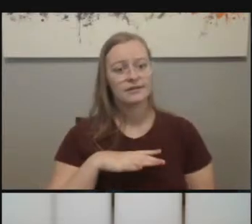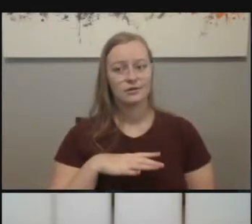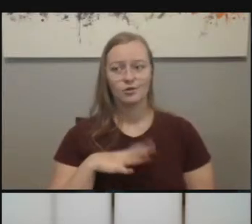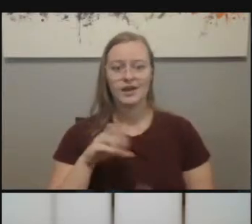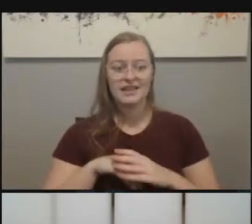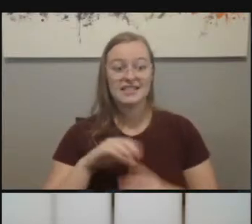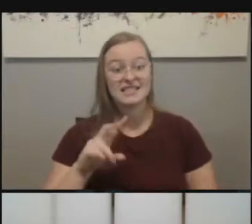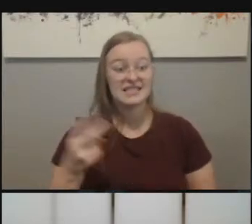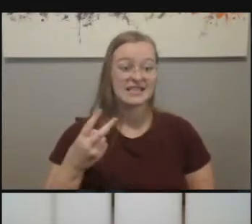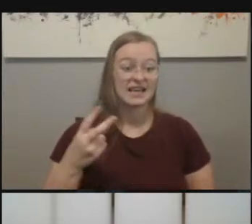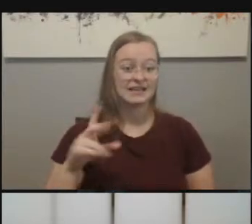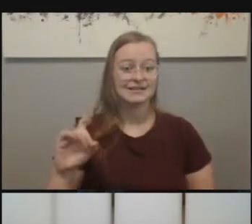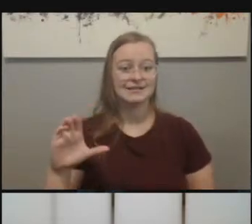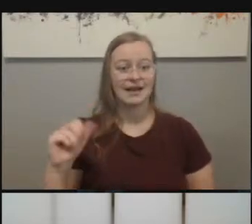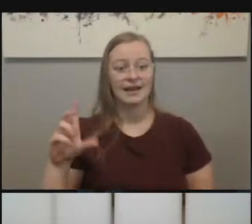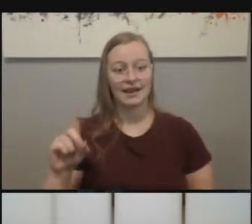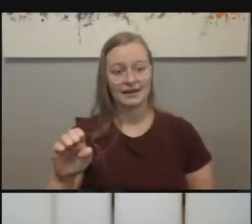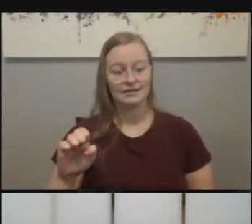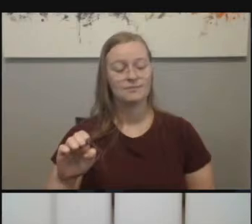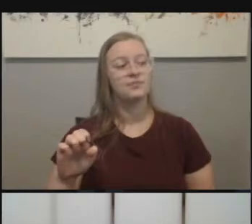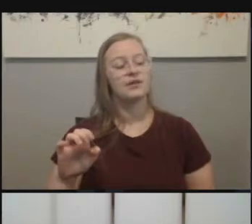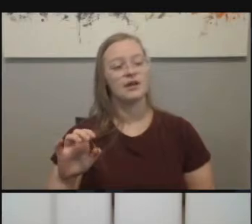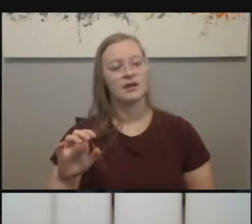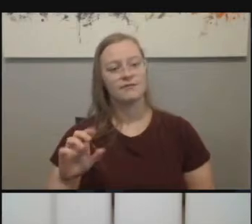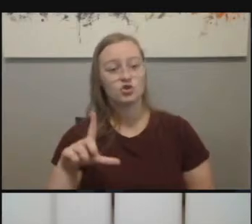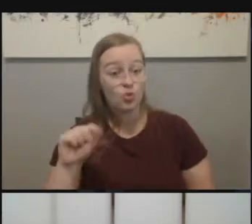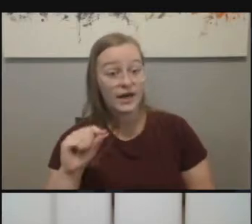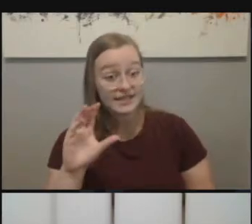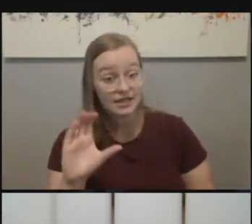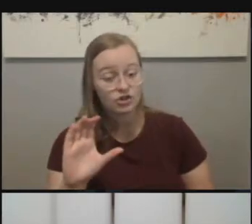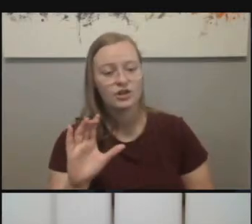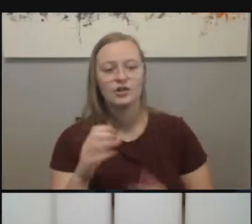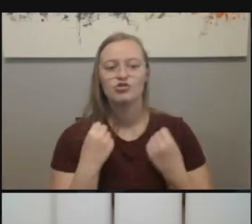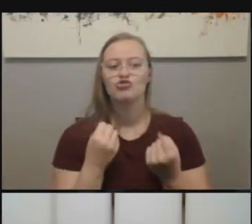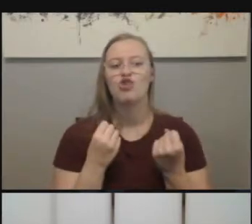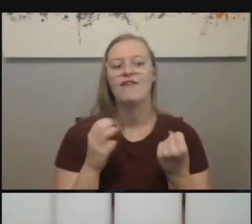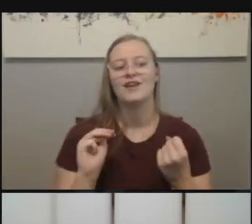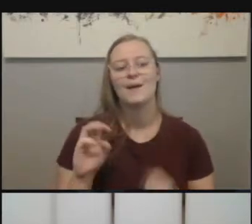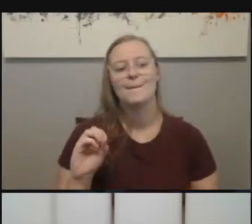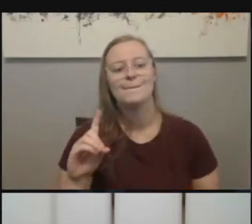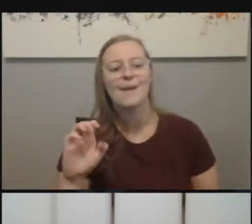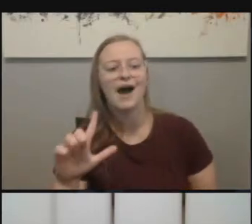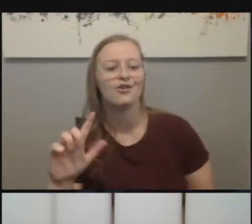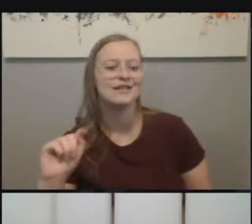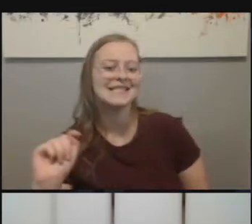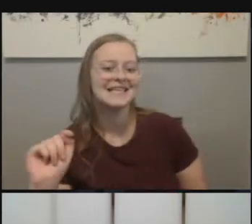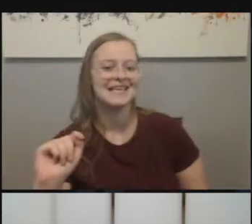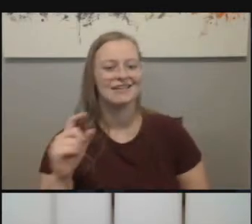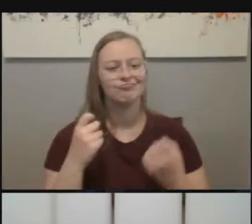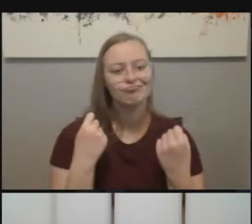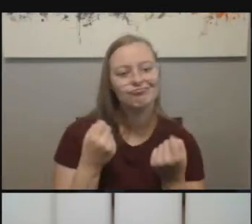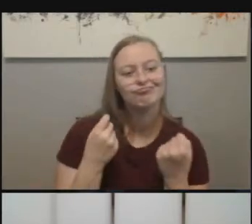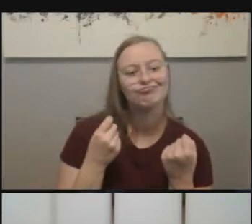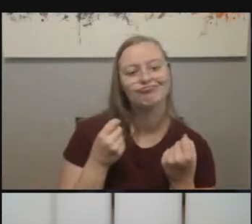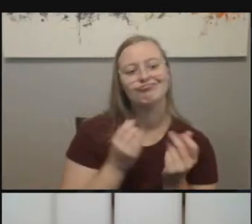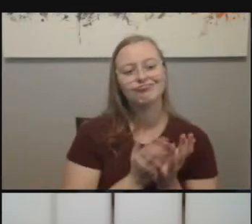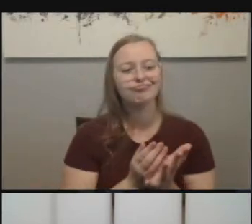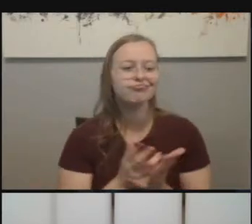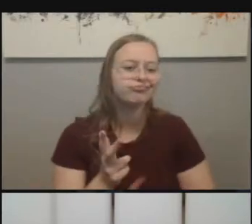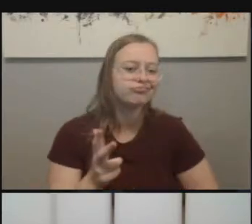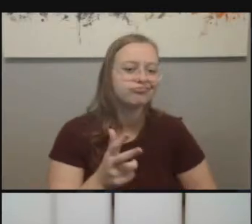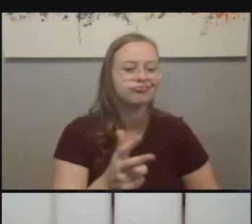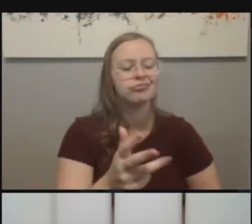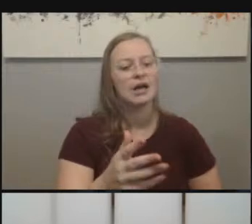20th century would be driving a Model T down Main Street. He was a successful man